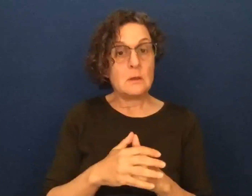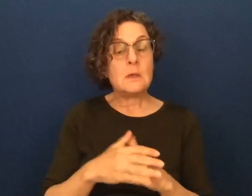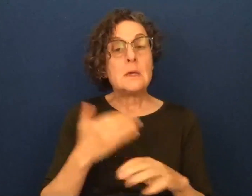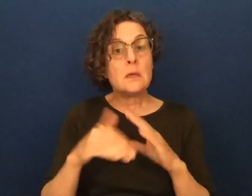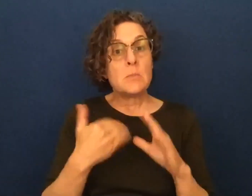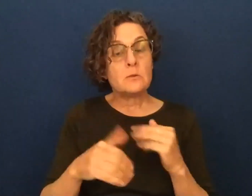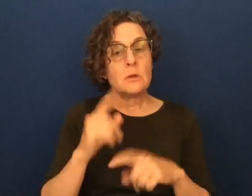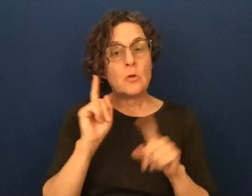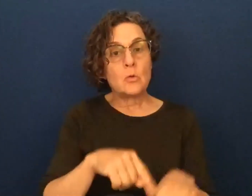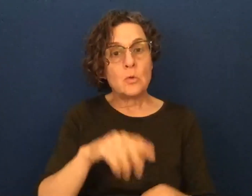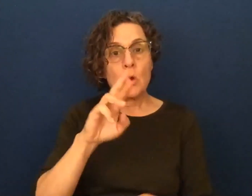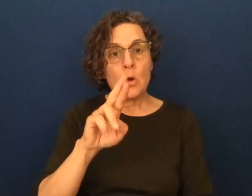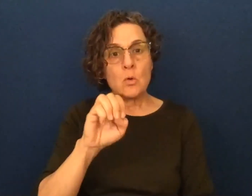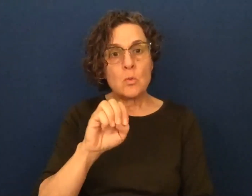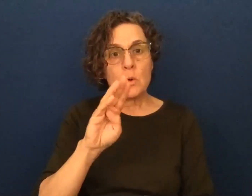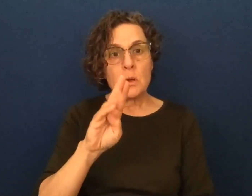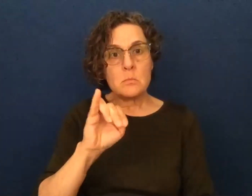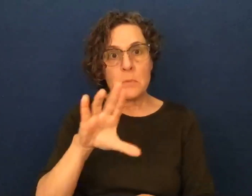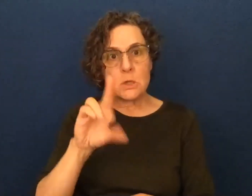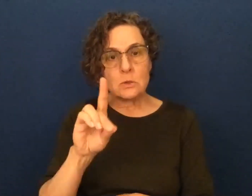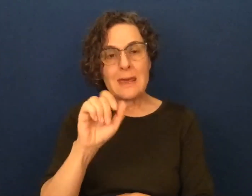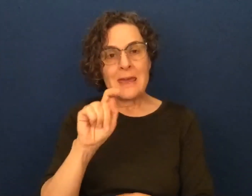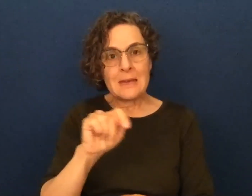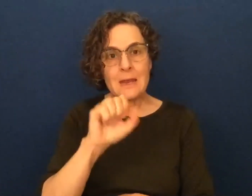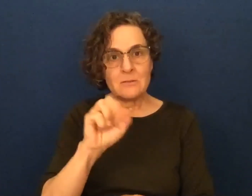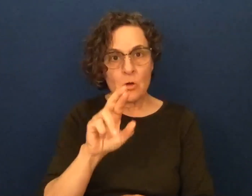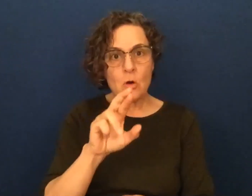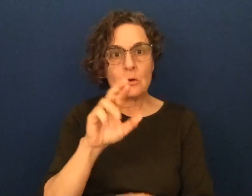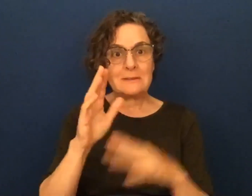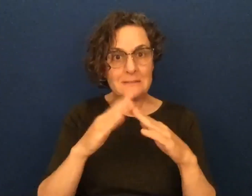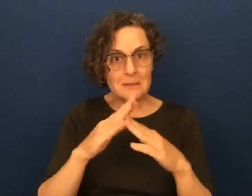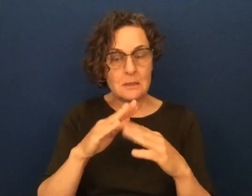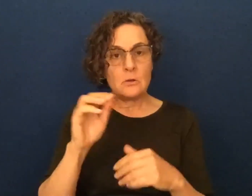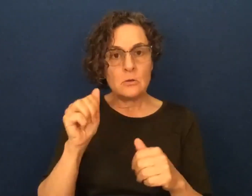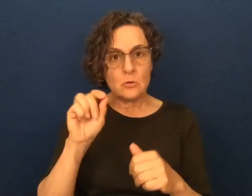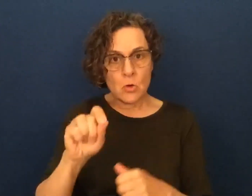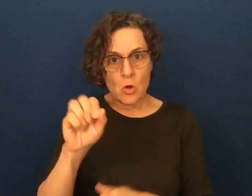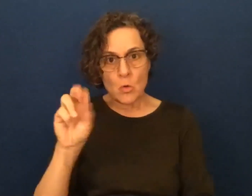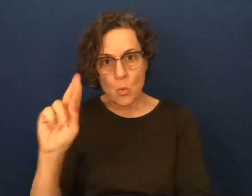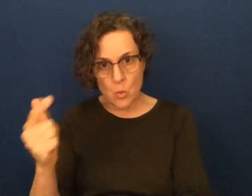to rebuild@srcity.org. That's one of the best contacts.